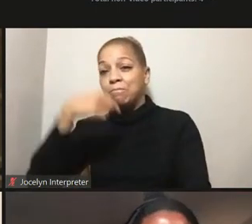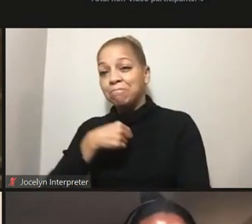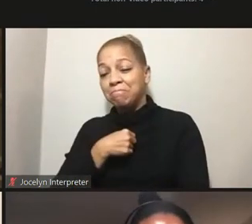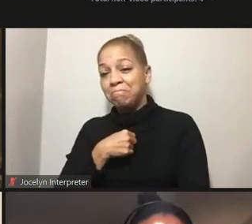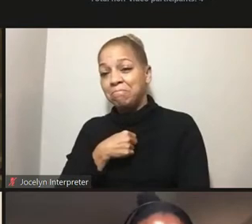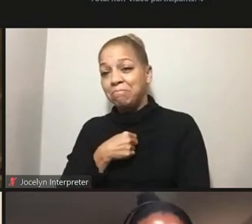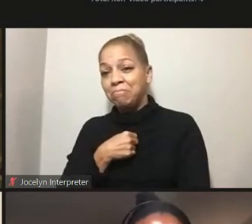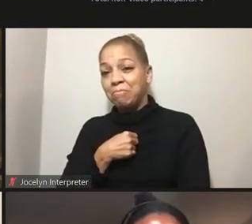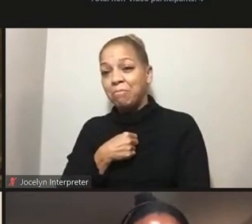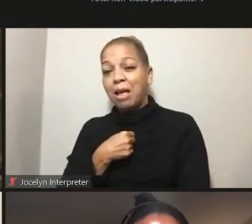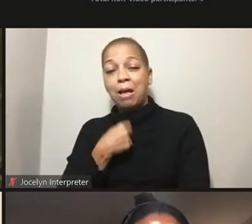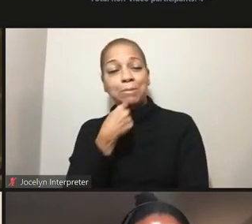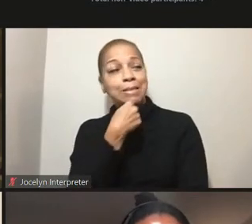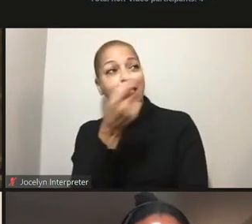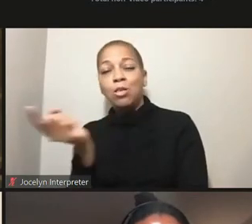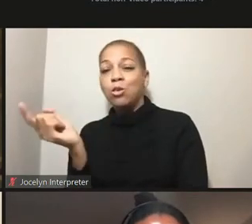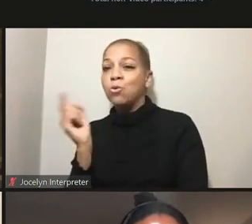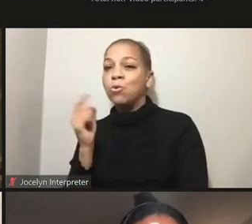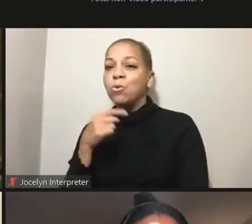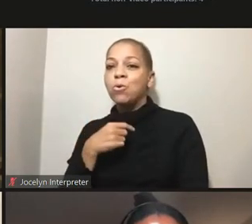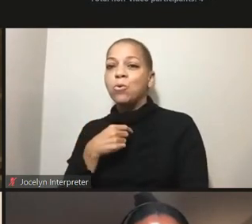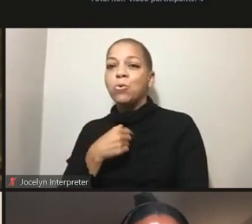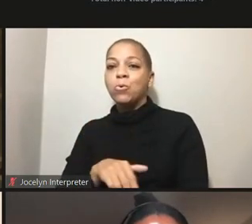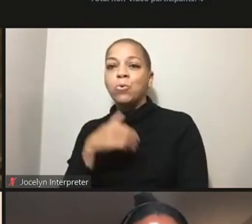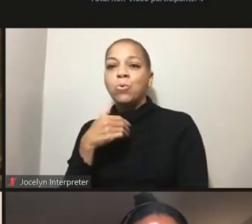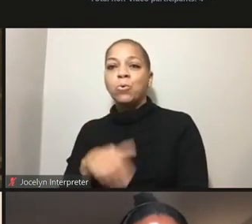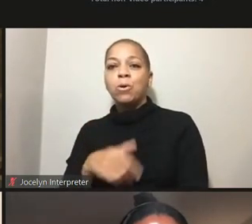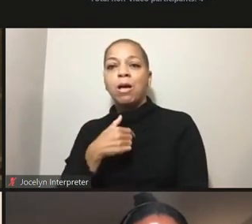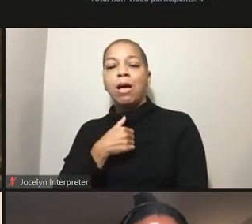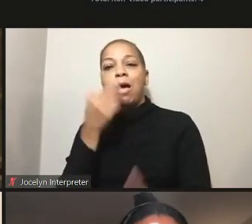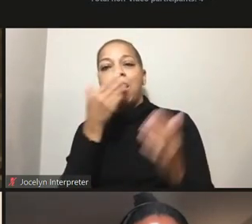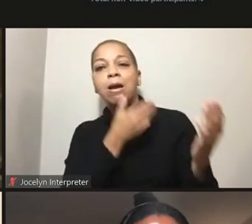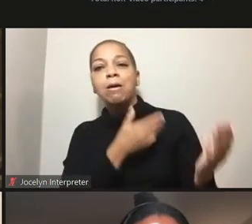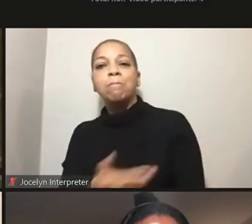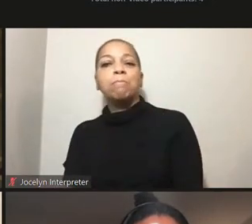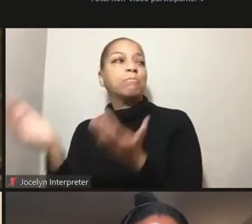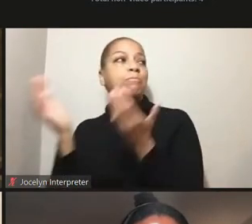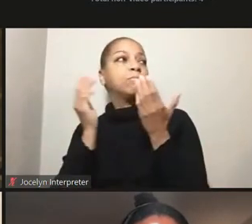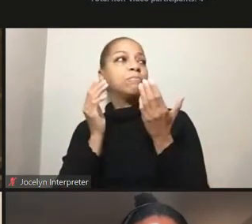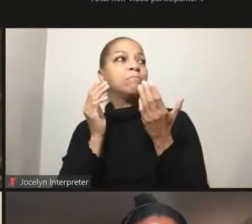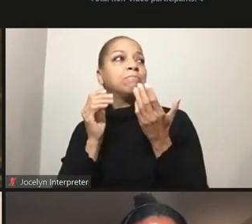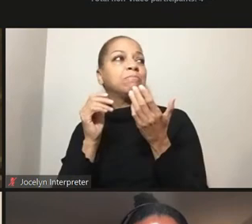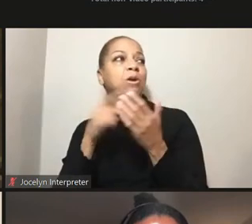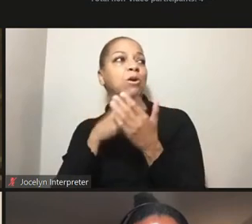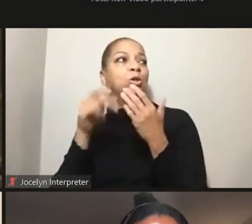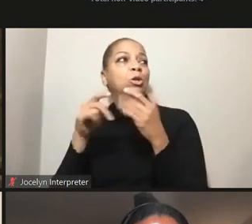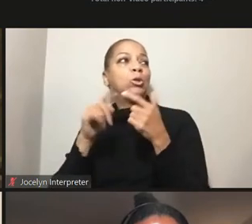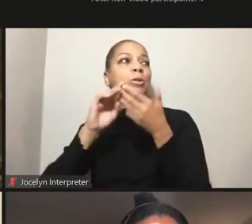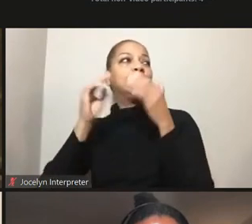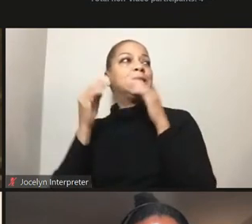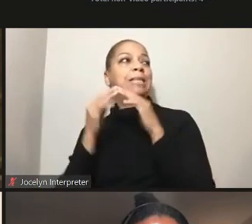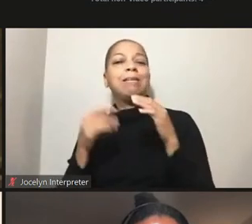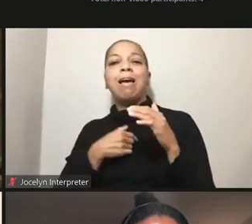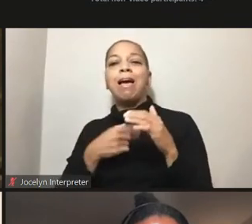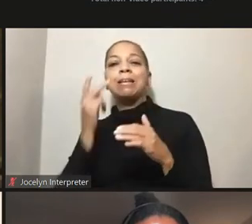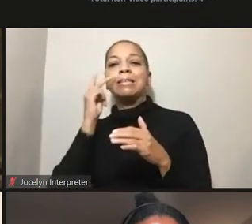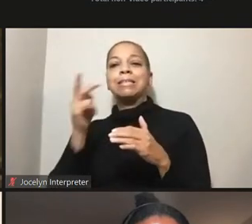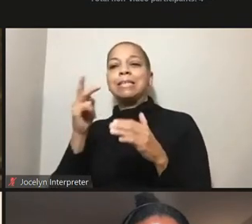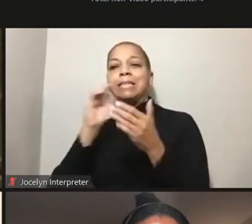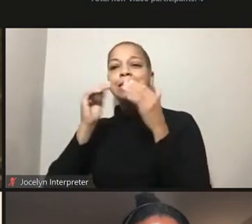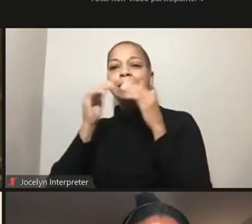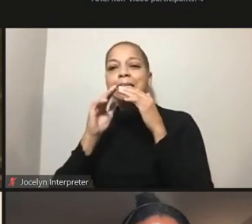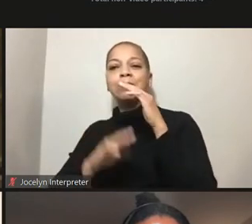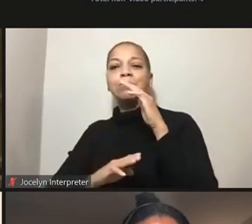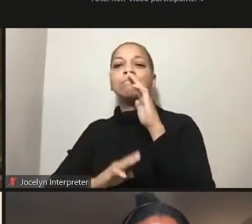I'm telling you, when I go into, you know, I bring a project to a city, I hire the city to build the project.